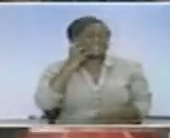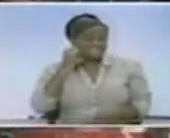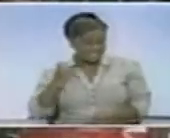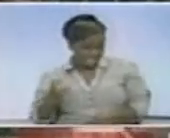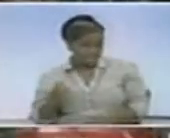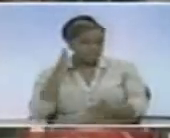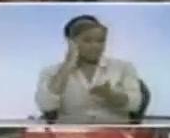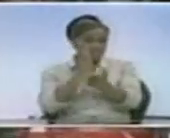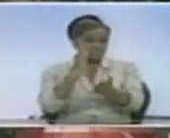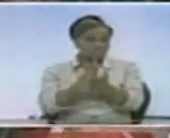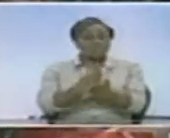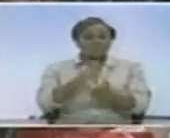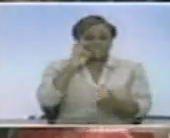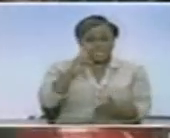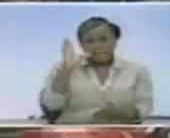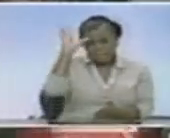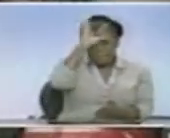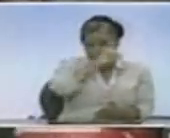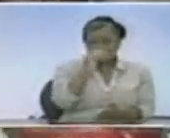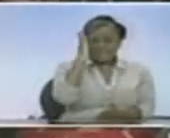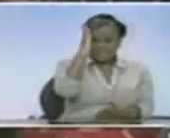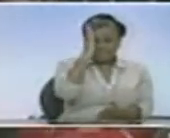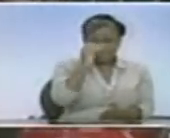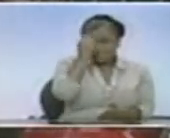see any misunderstanding between our country